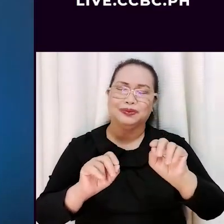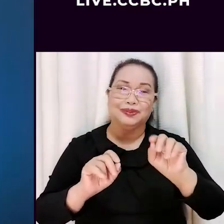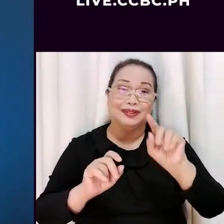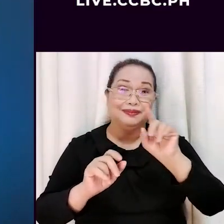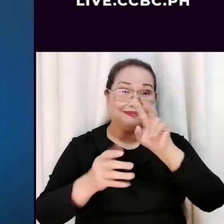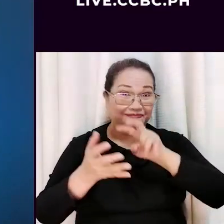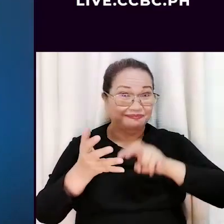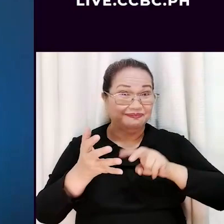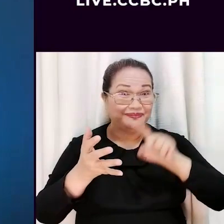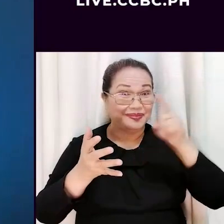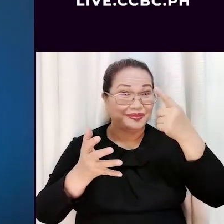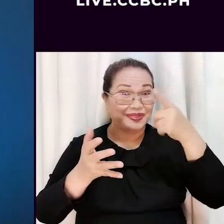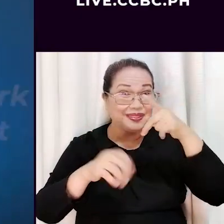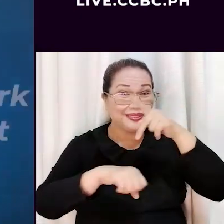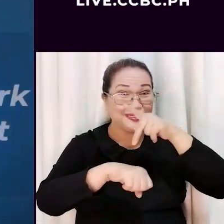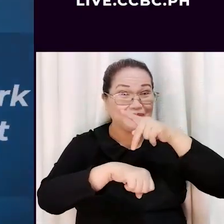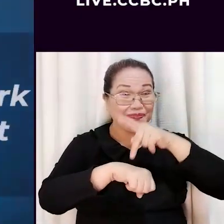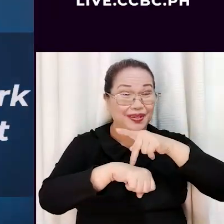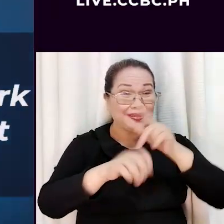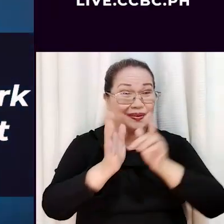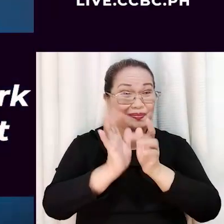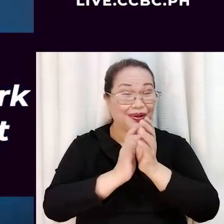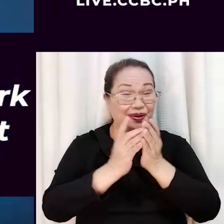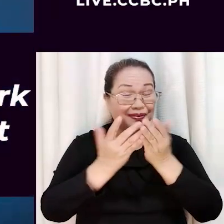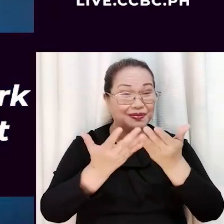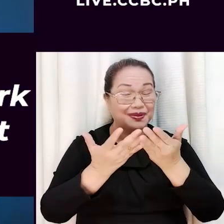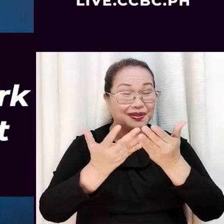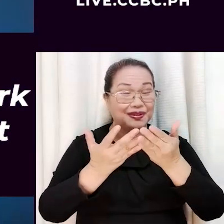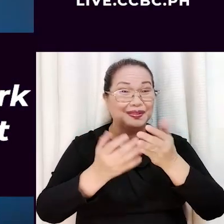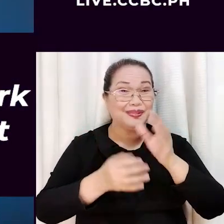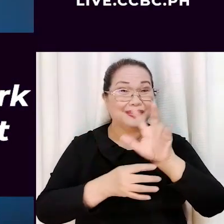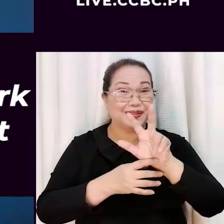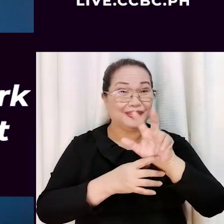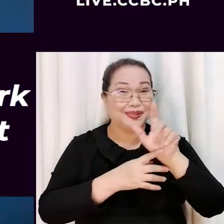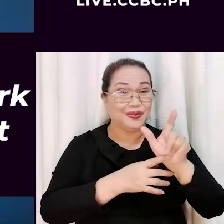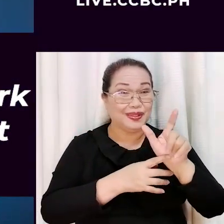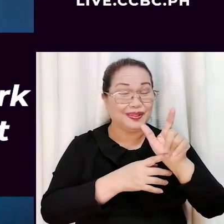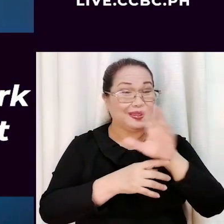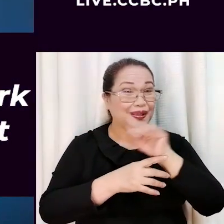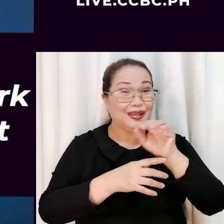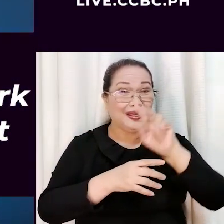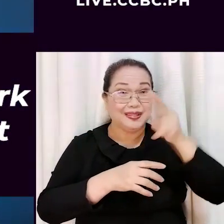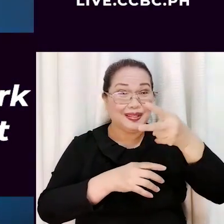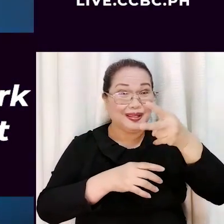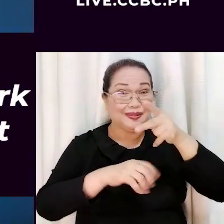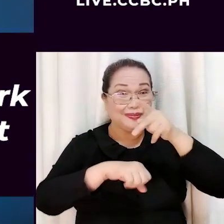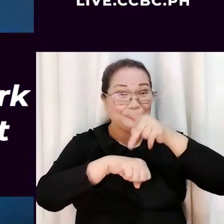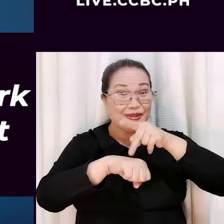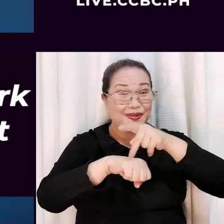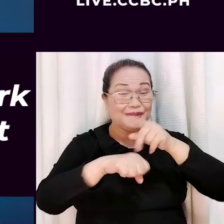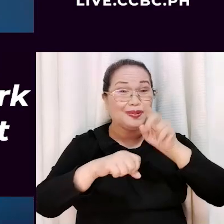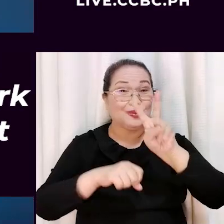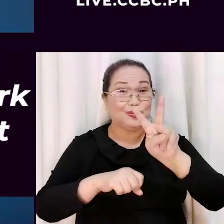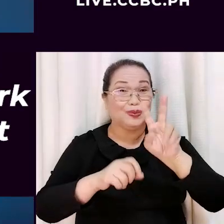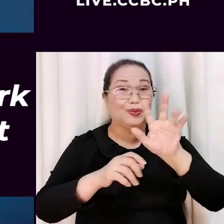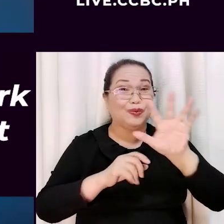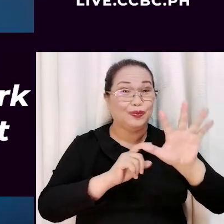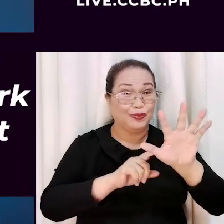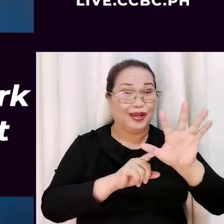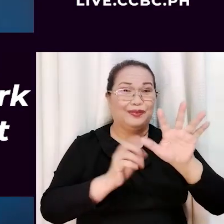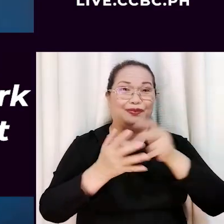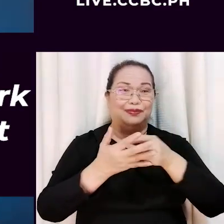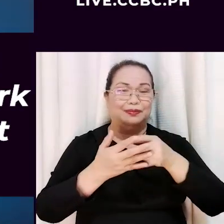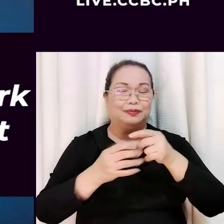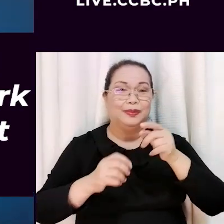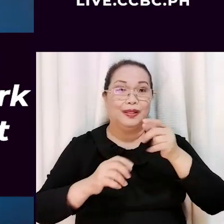Peter 3:20 and then 2 Peter 2:5. Because they formerly did